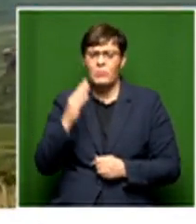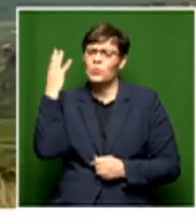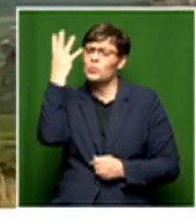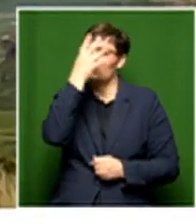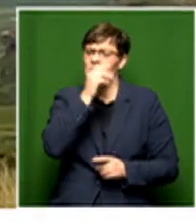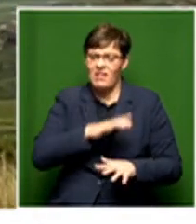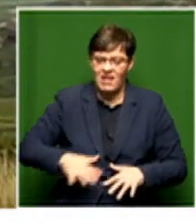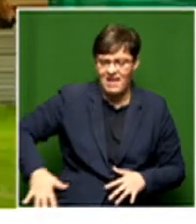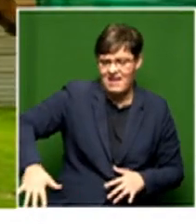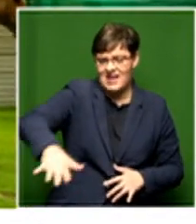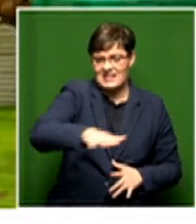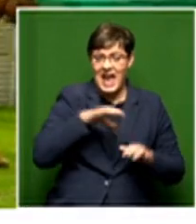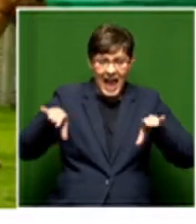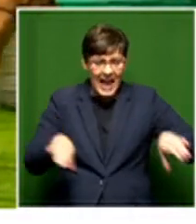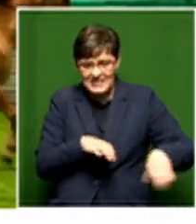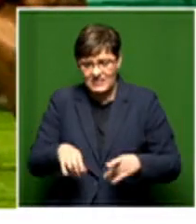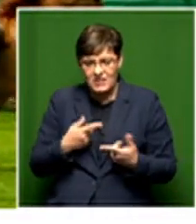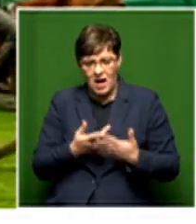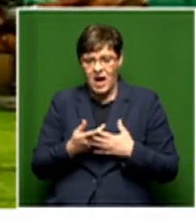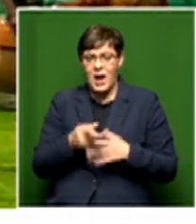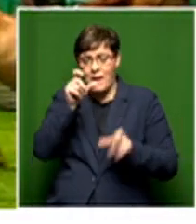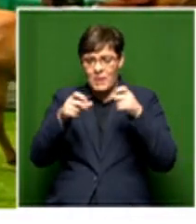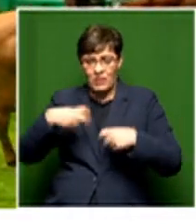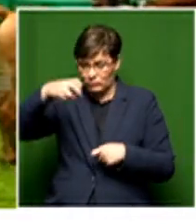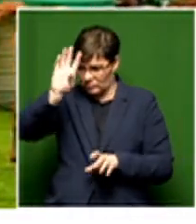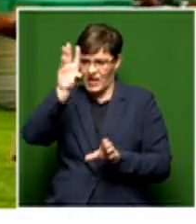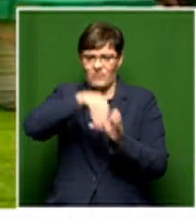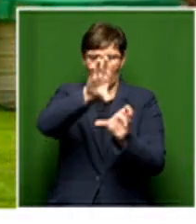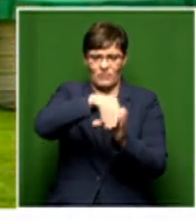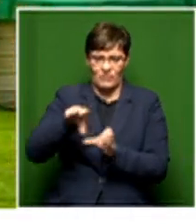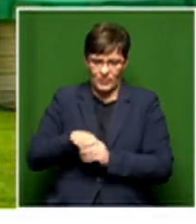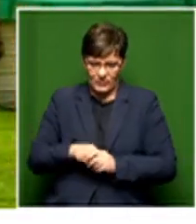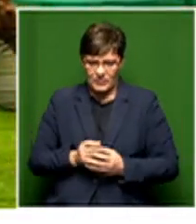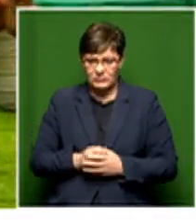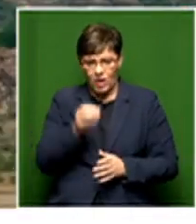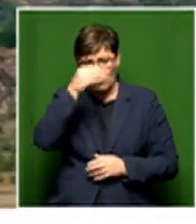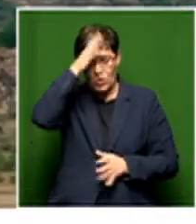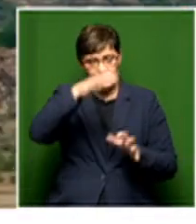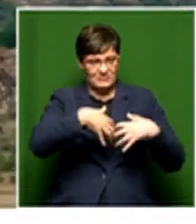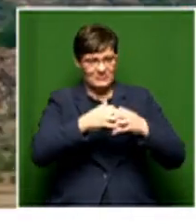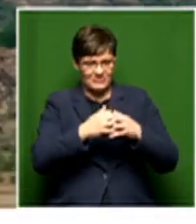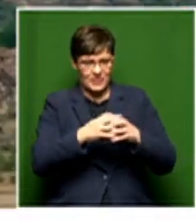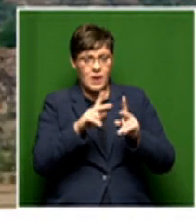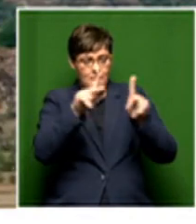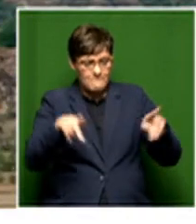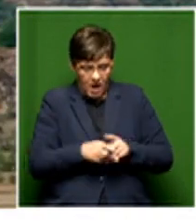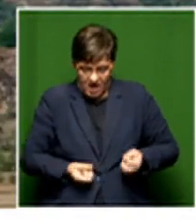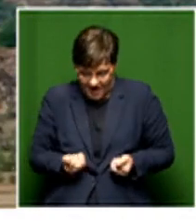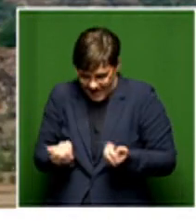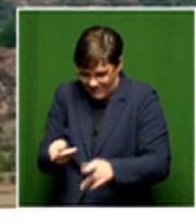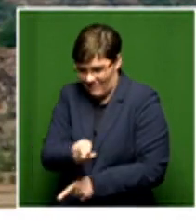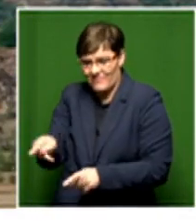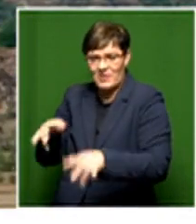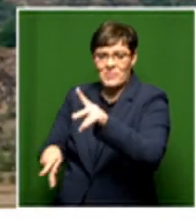landscapes and the number of activities that tourists can take part in. We came up with this concept to take the parks to the people,